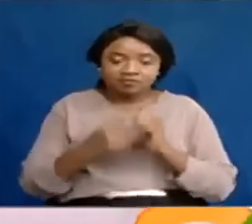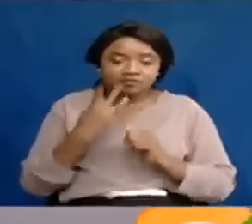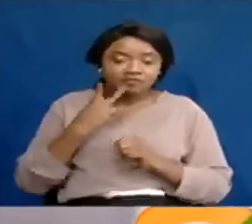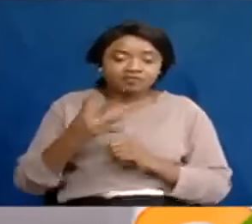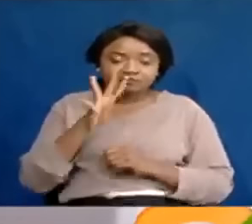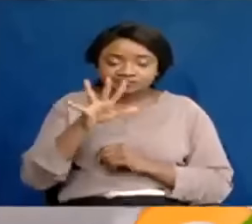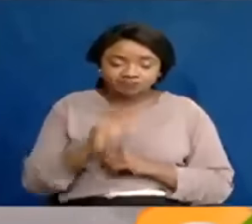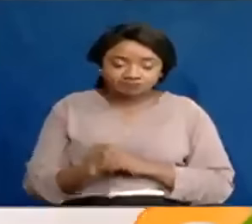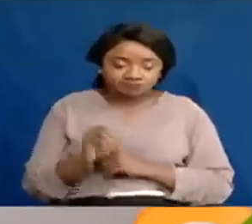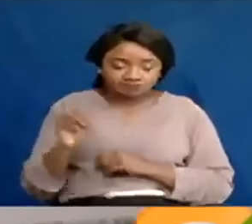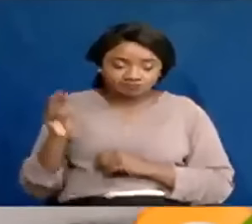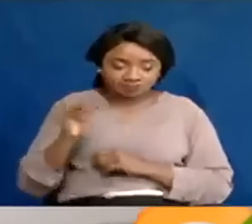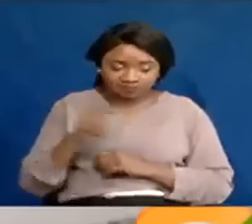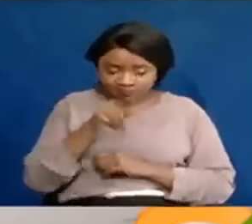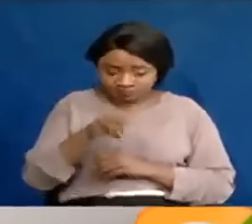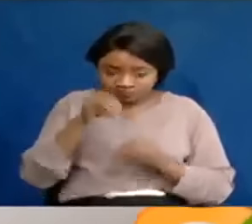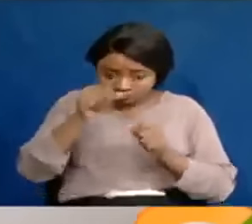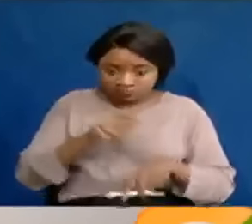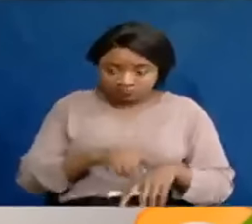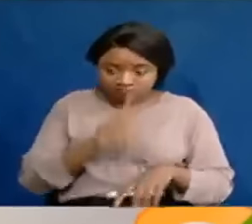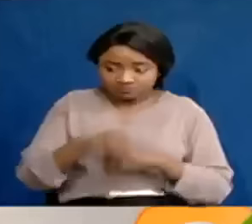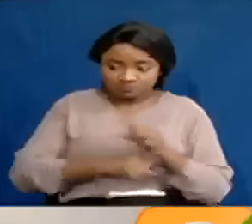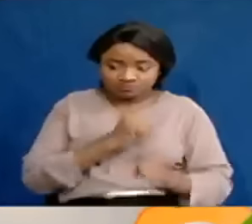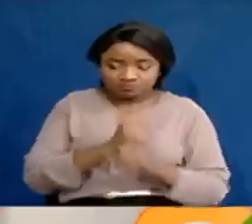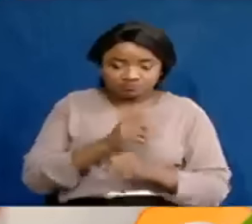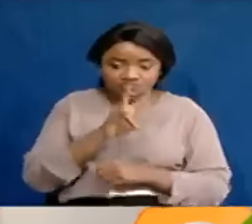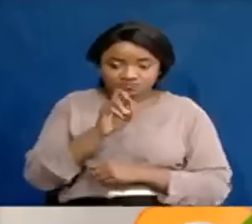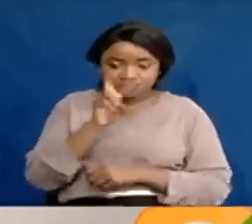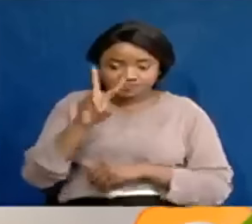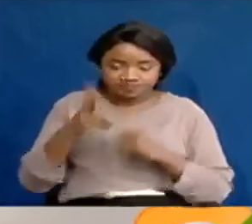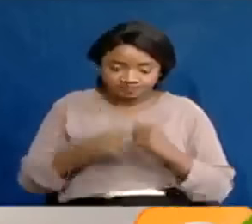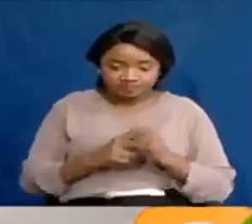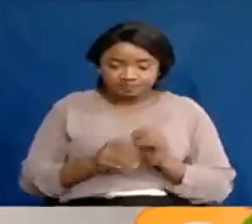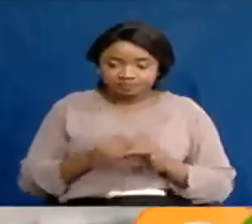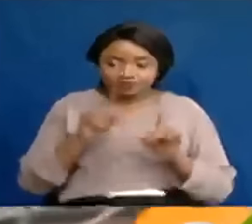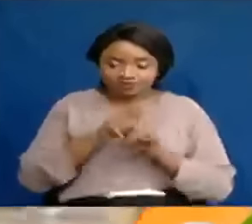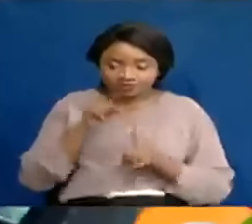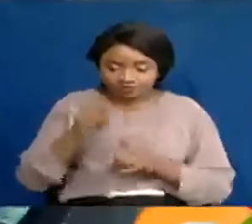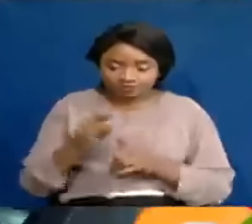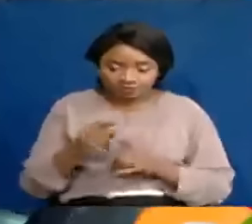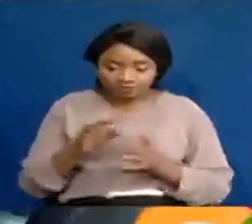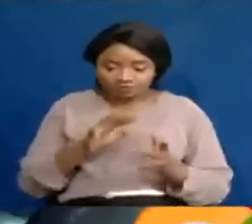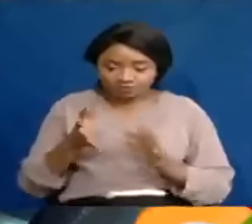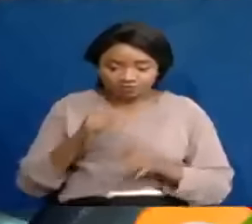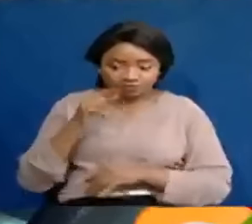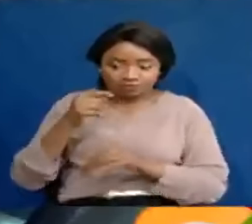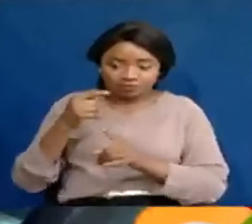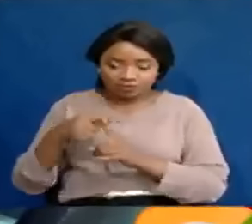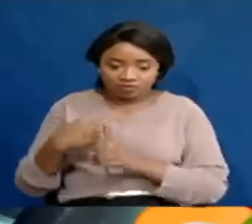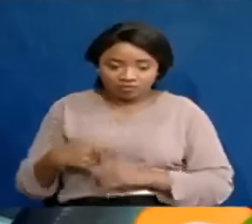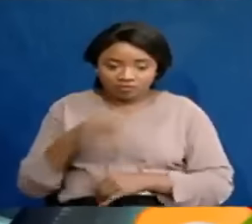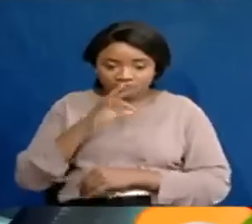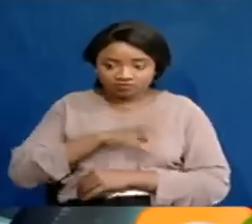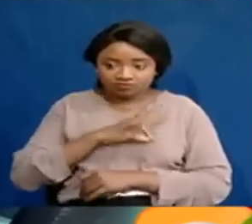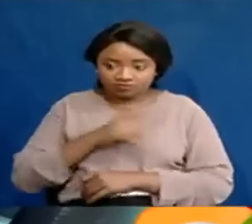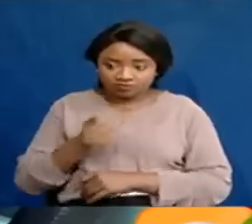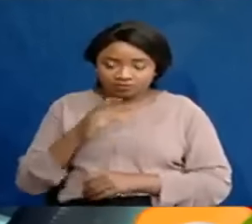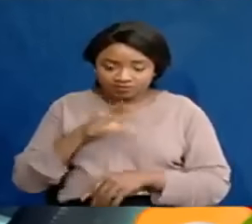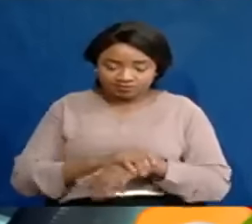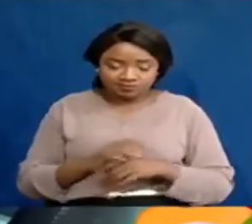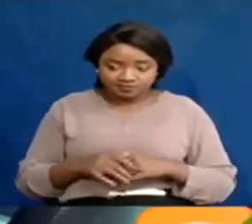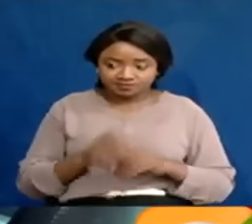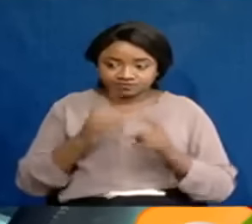they are complete in 2027. The construction is at 22% of the total works. But we're being told when that